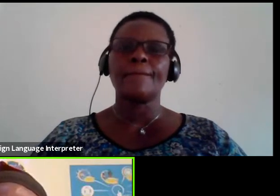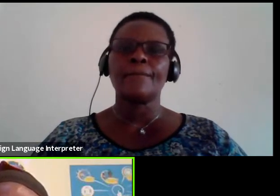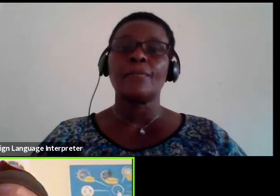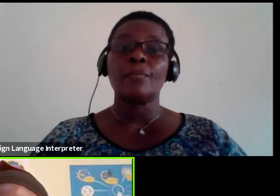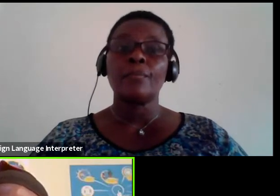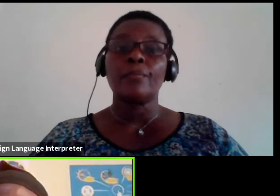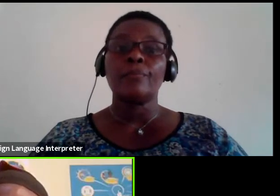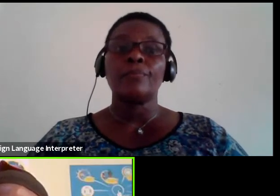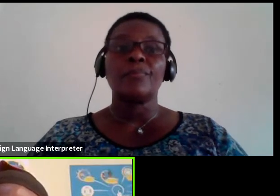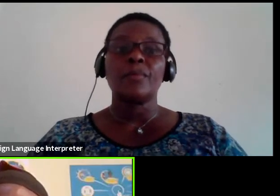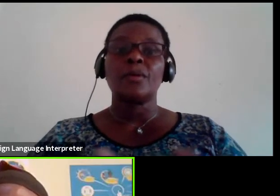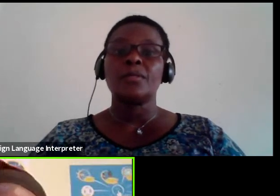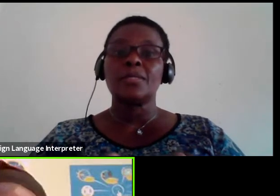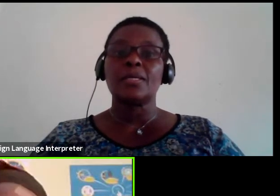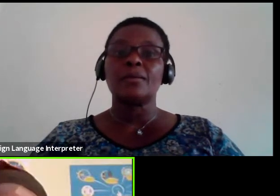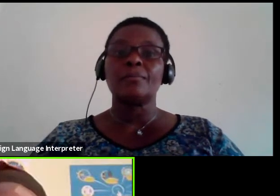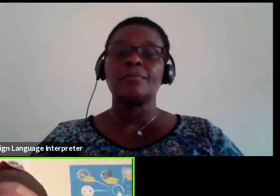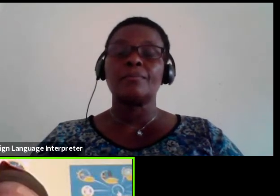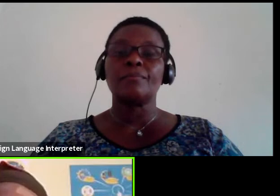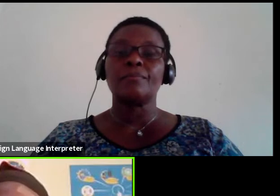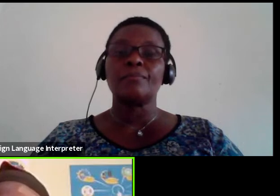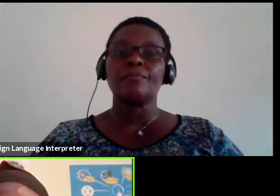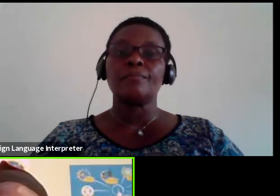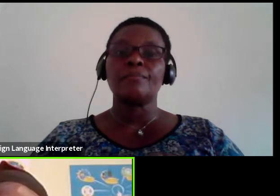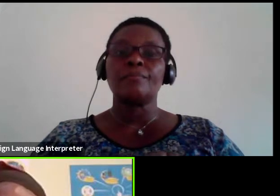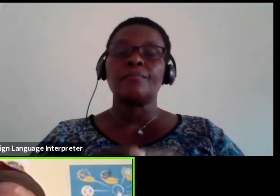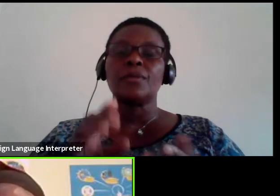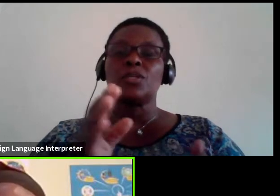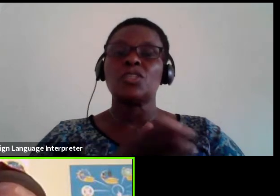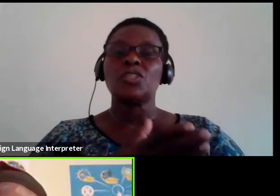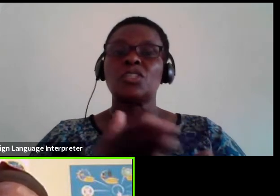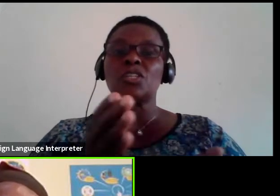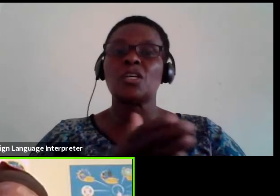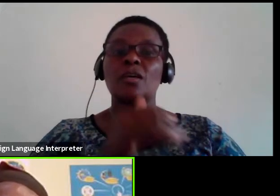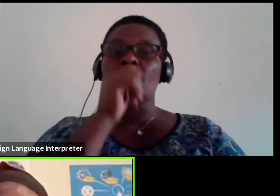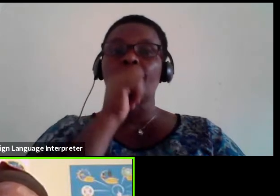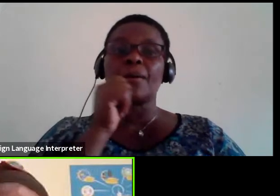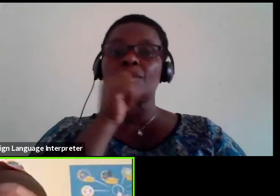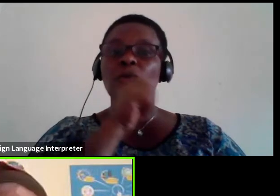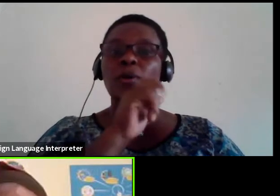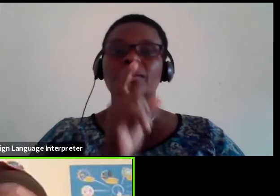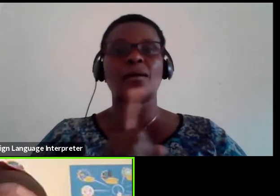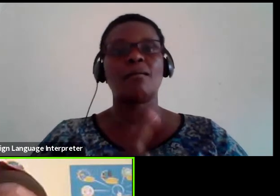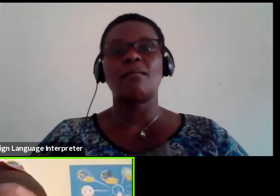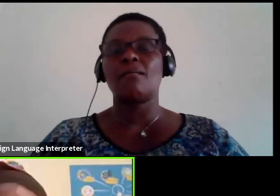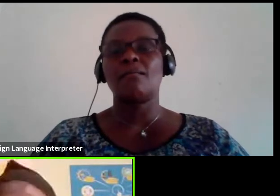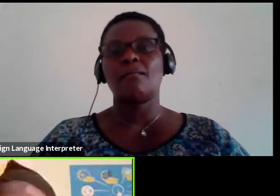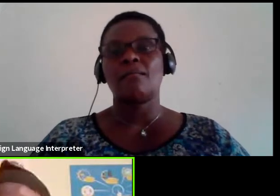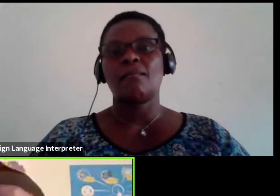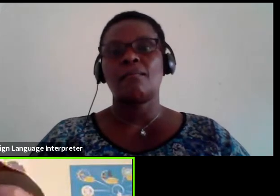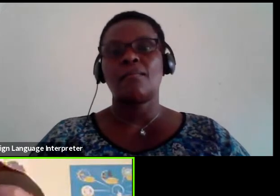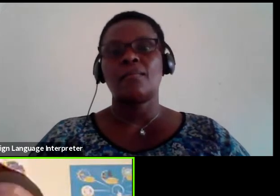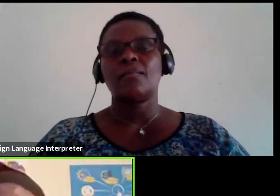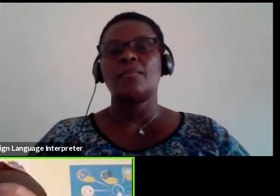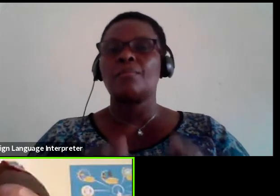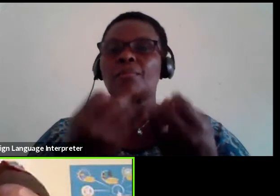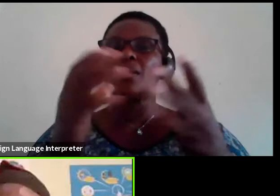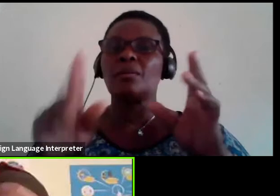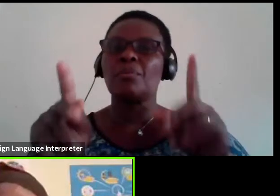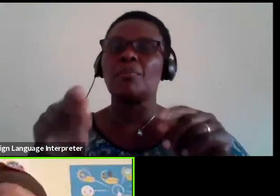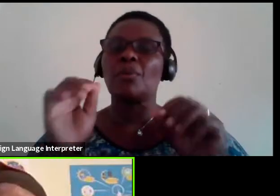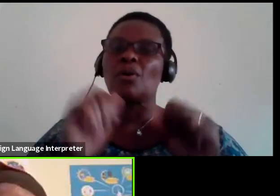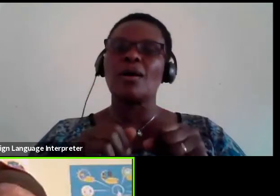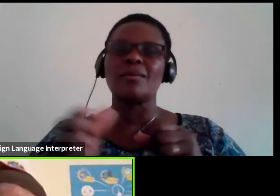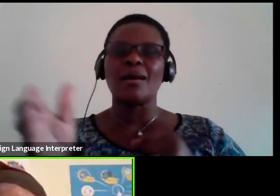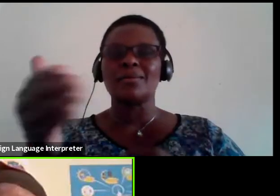know, would take the name of the organization and put with the country code and stuff like that. Some would use their children's, their wives, and then these people